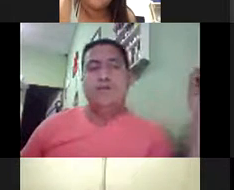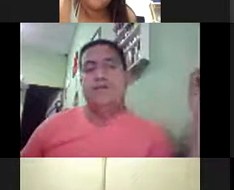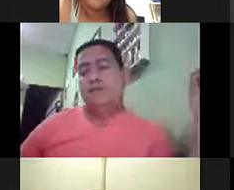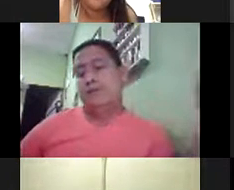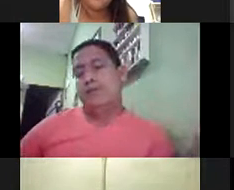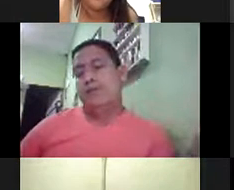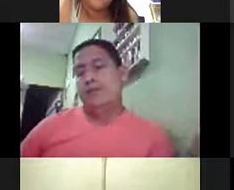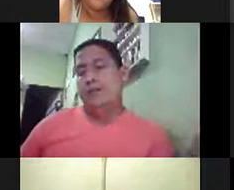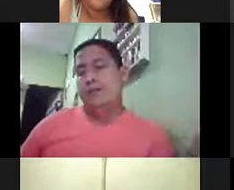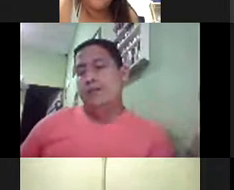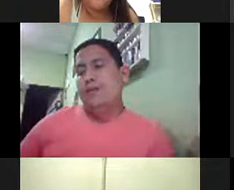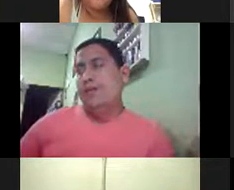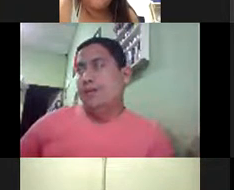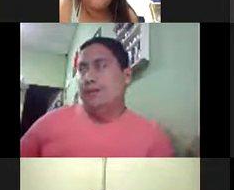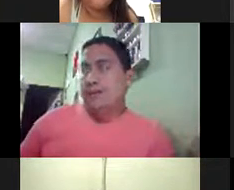thank you.